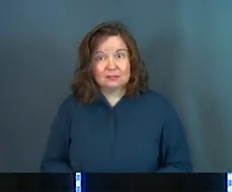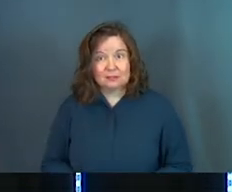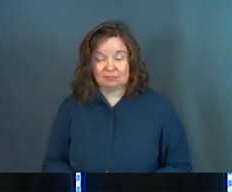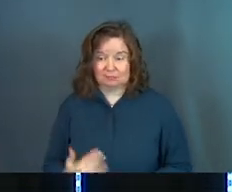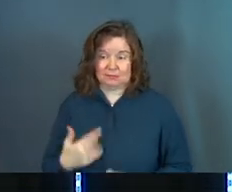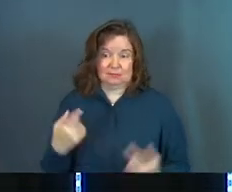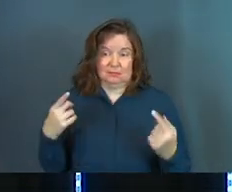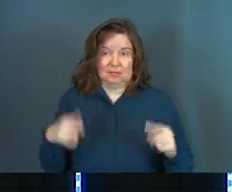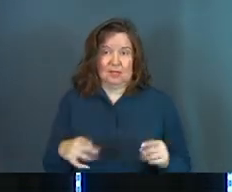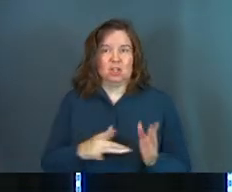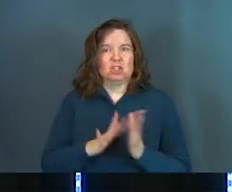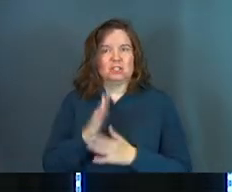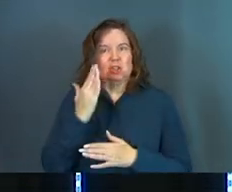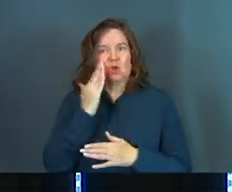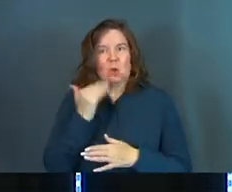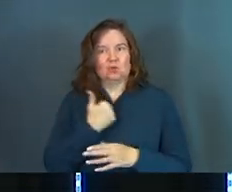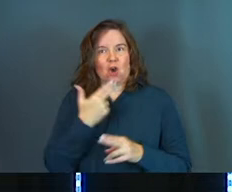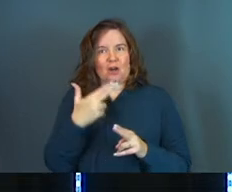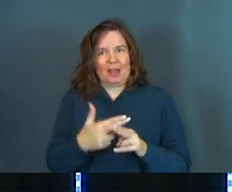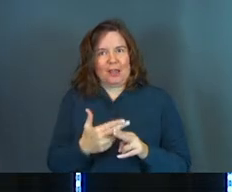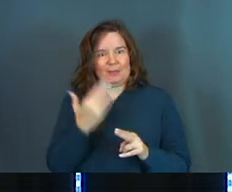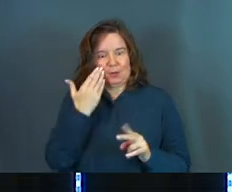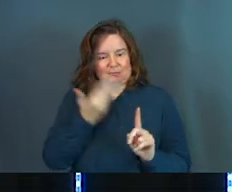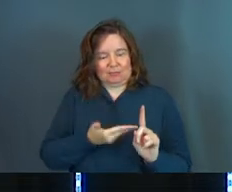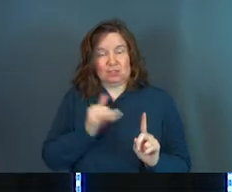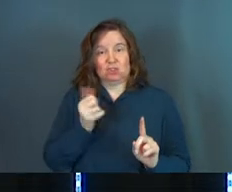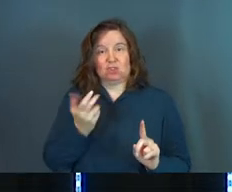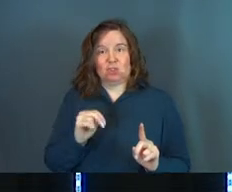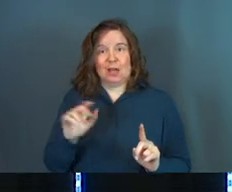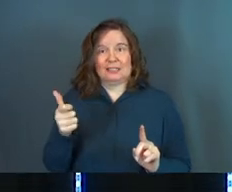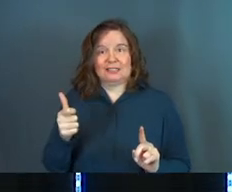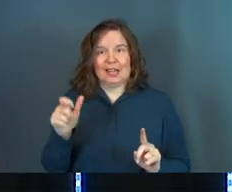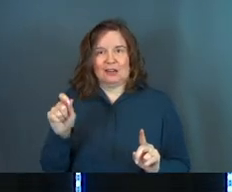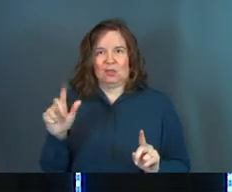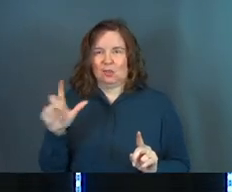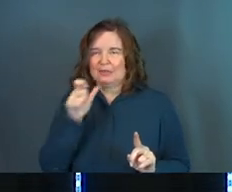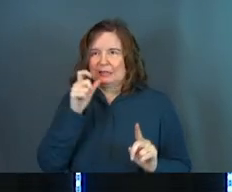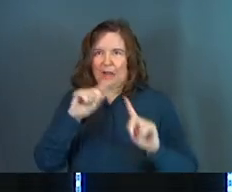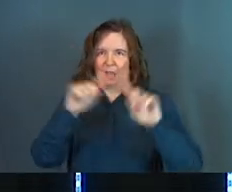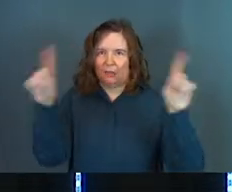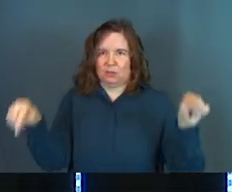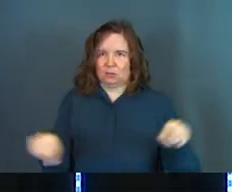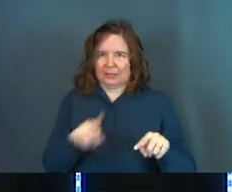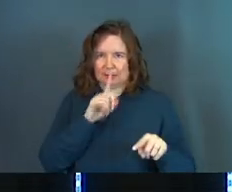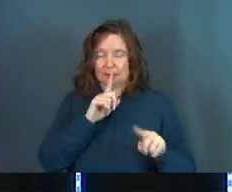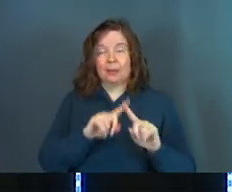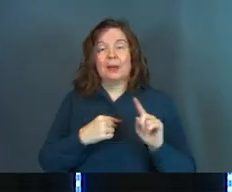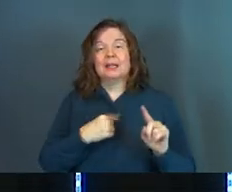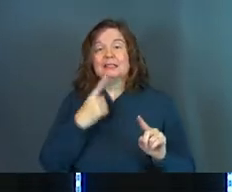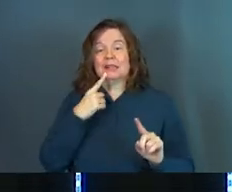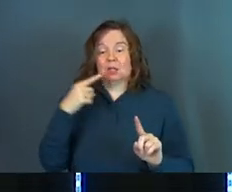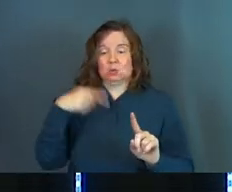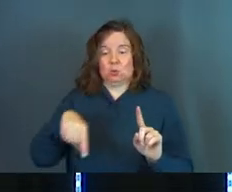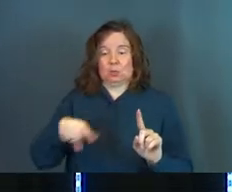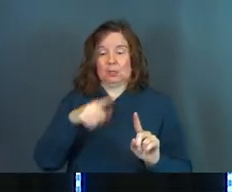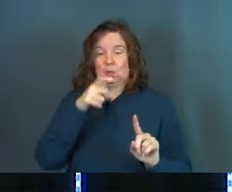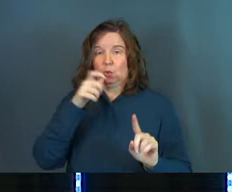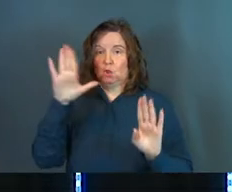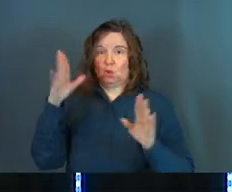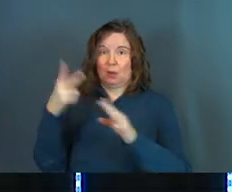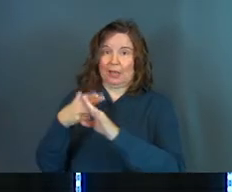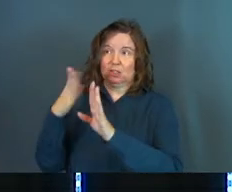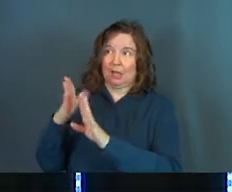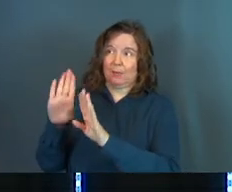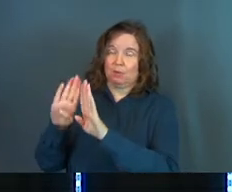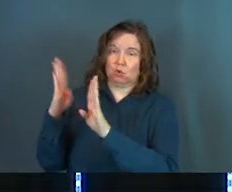It just does. And Jesus knows our name. So just John 10:3, it's not on your screens, but it says, to him, to the great